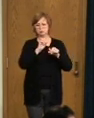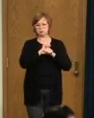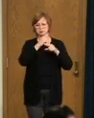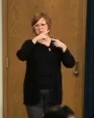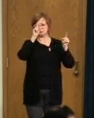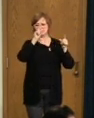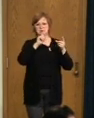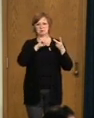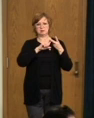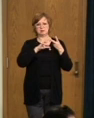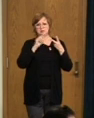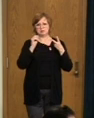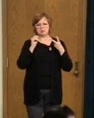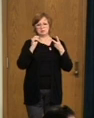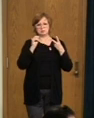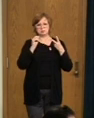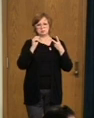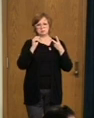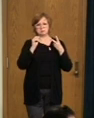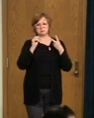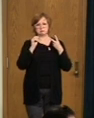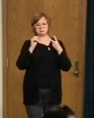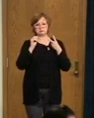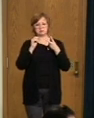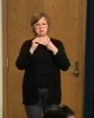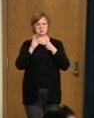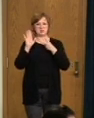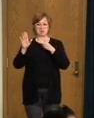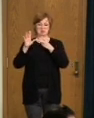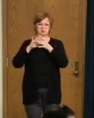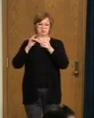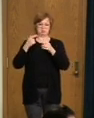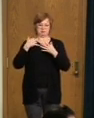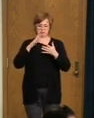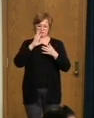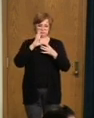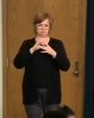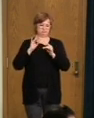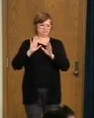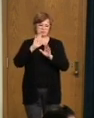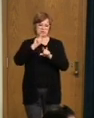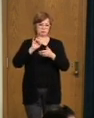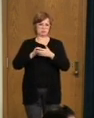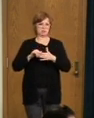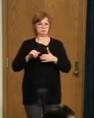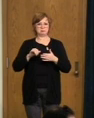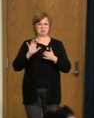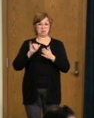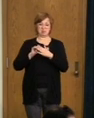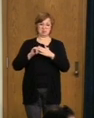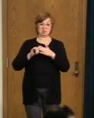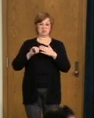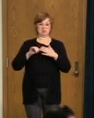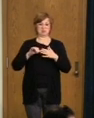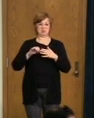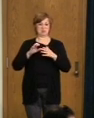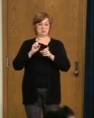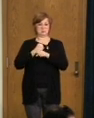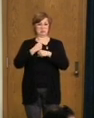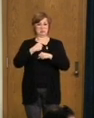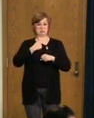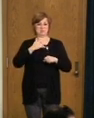guideline piece. But around the, racist comments piece, I already said that, I think it speaks more to the people who make those comments.